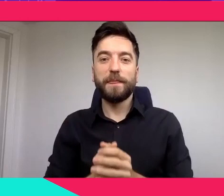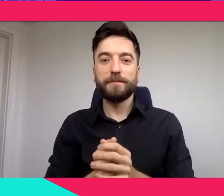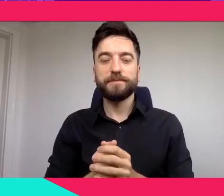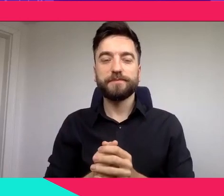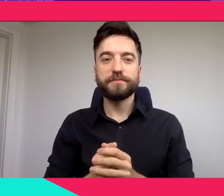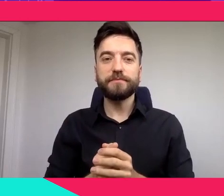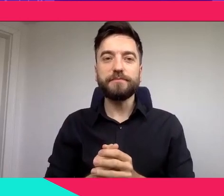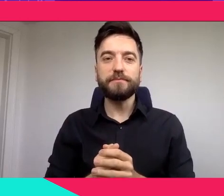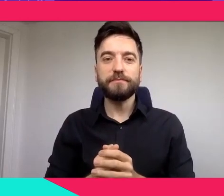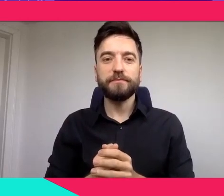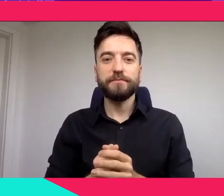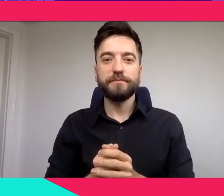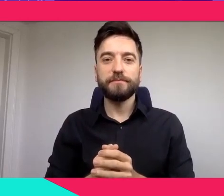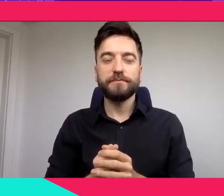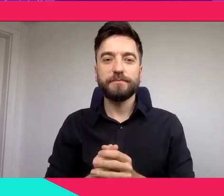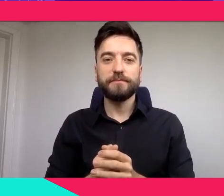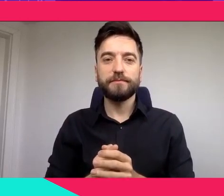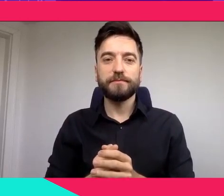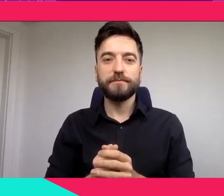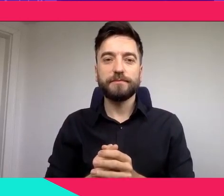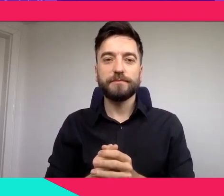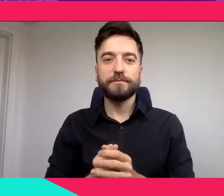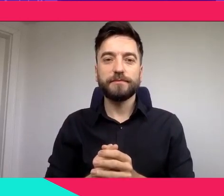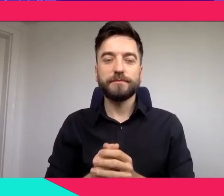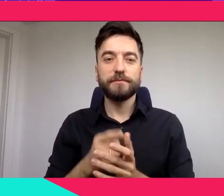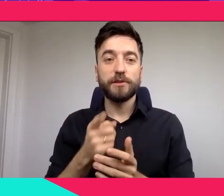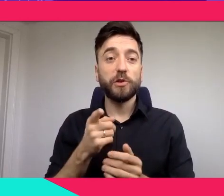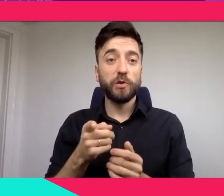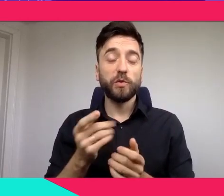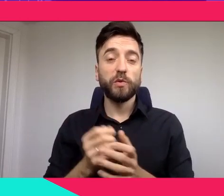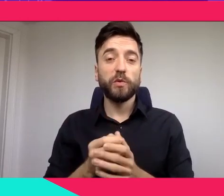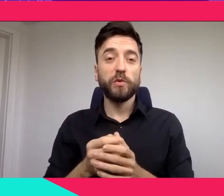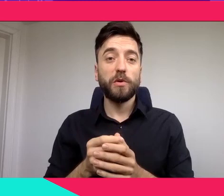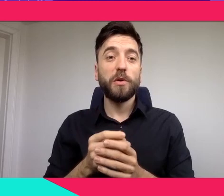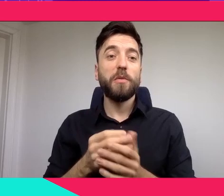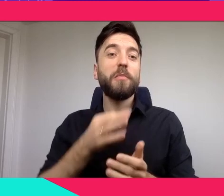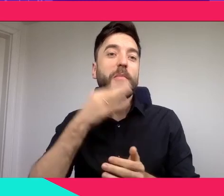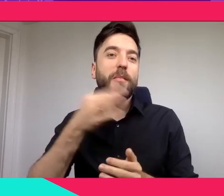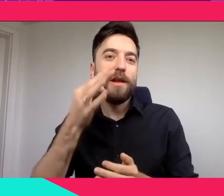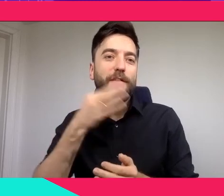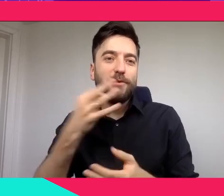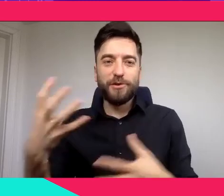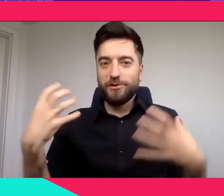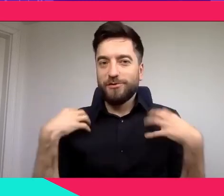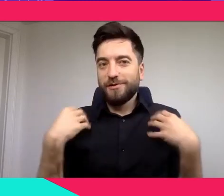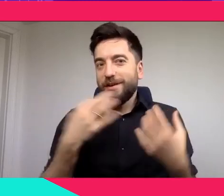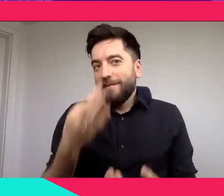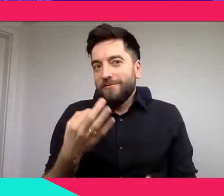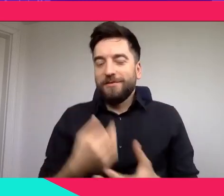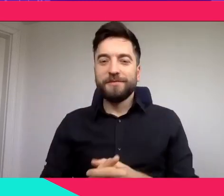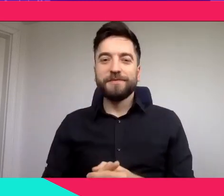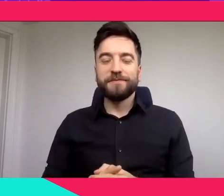their quality of everyday life was enhanced because they felt empowered. Another